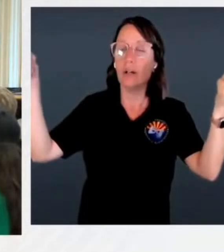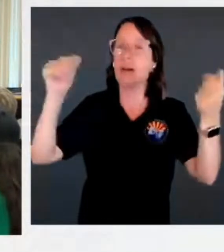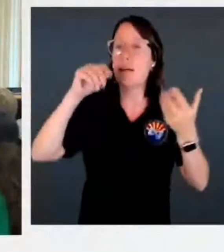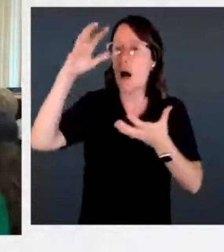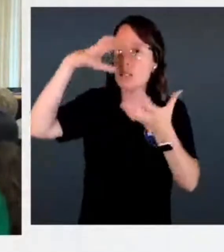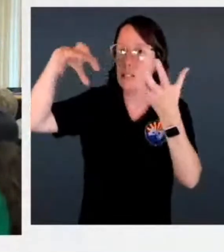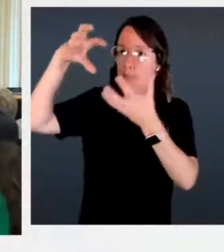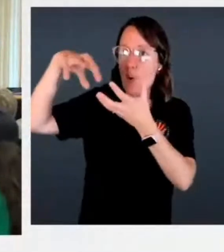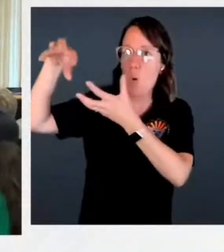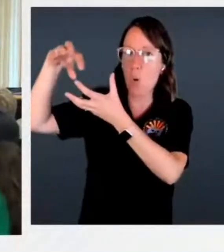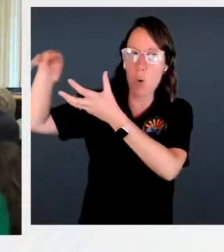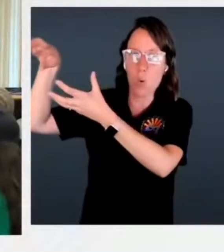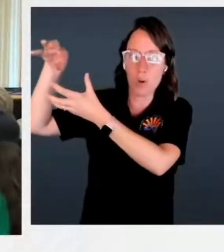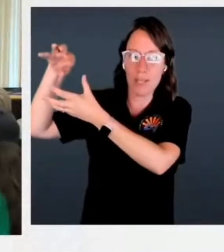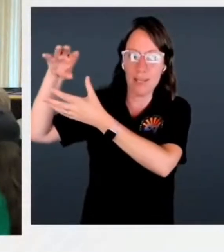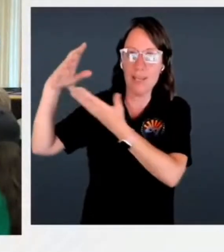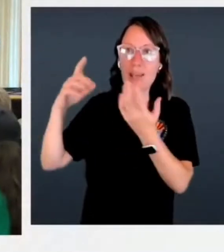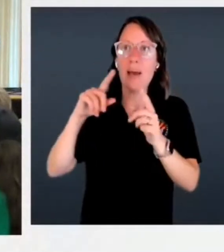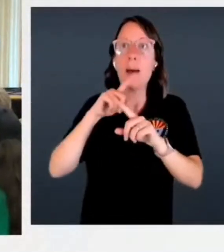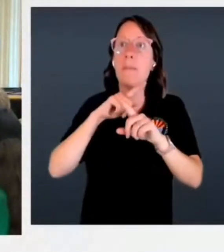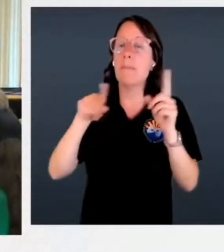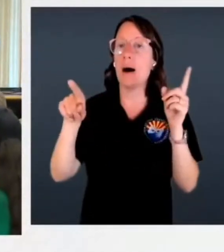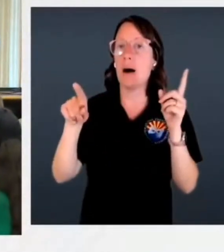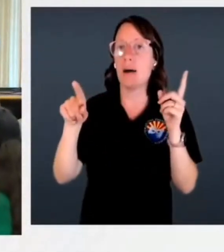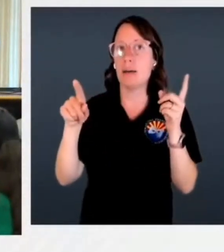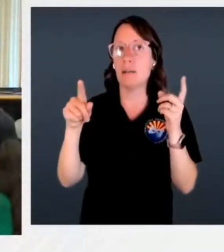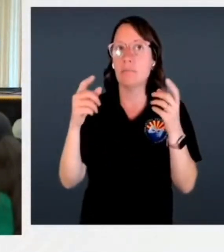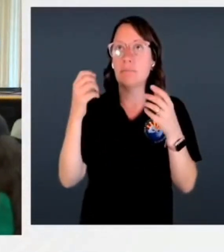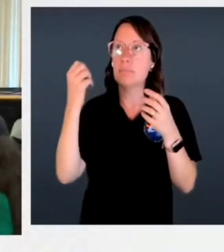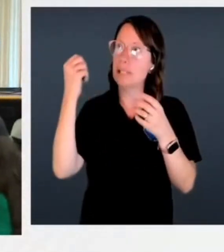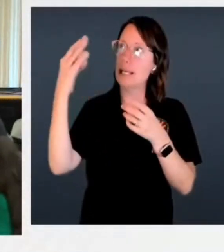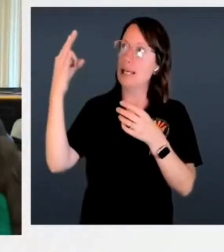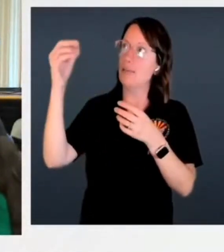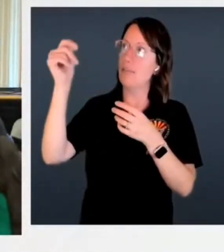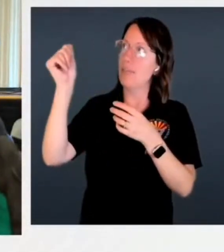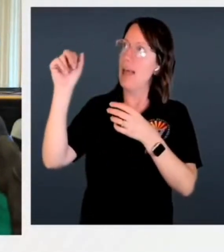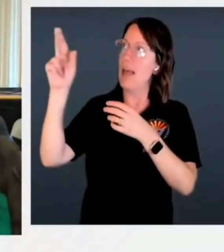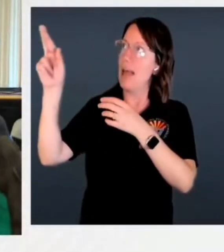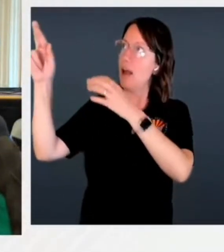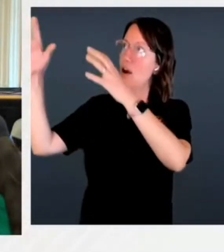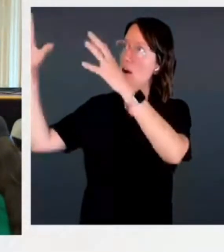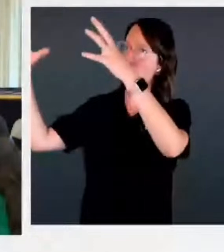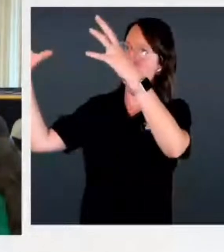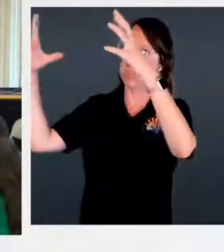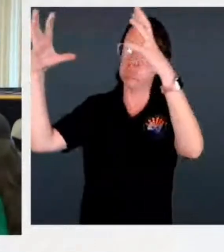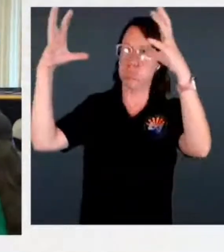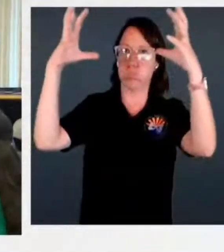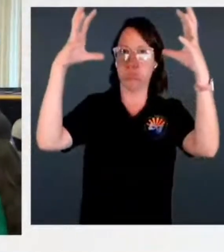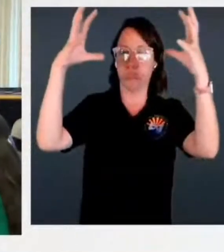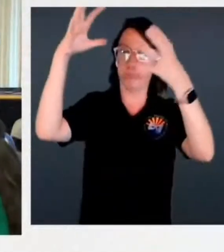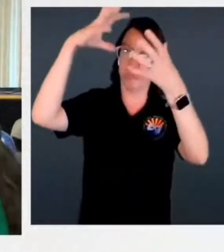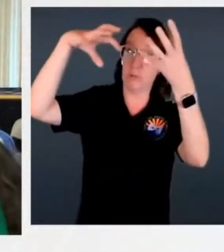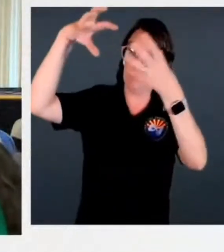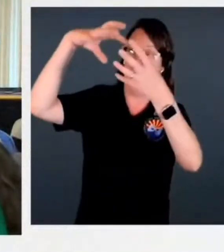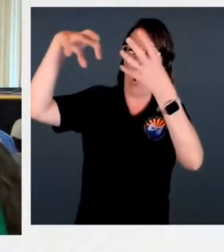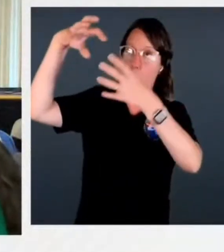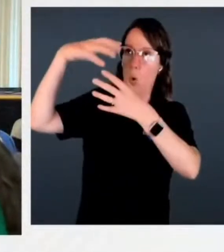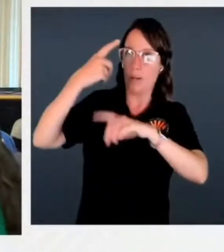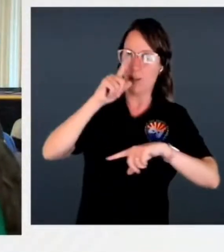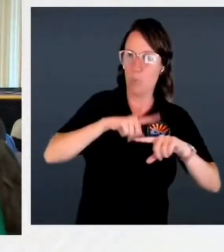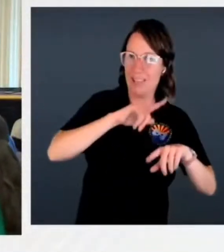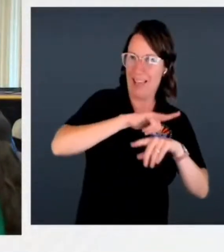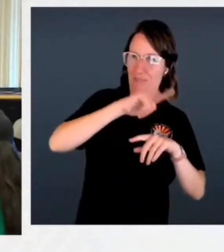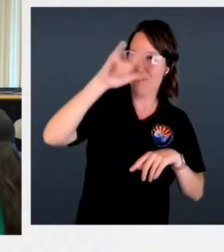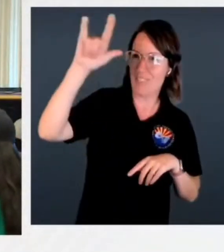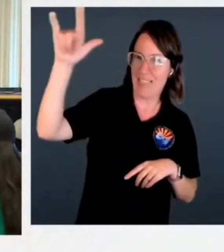hard, we can't even fly aircraft to fight the fire. So that puts our firefighters out for extended periods of time, and we have to